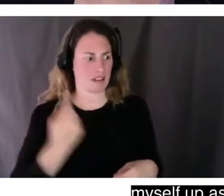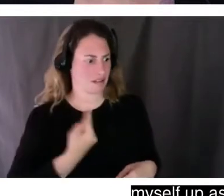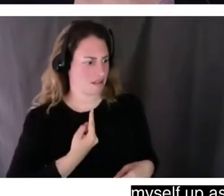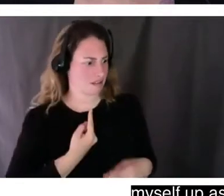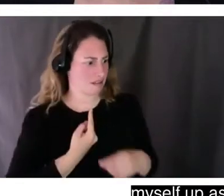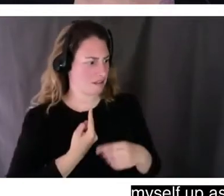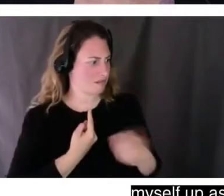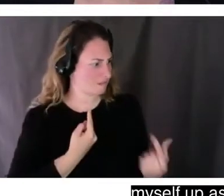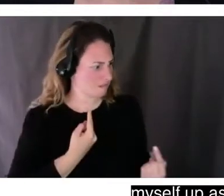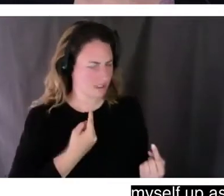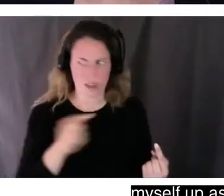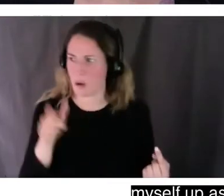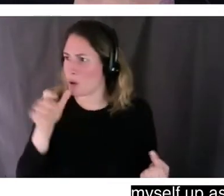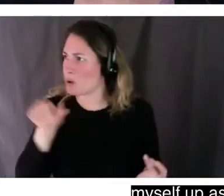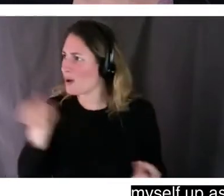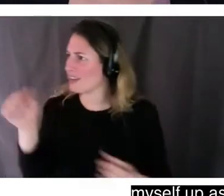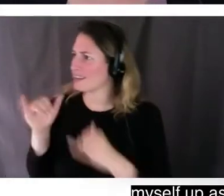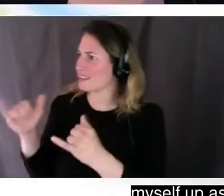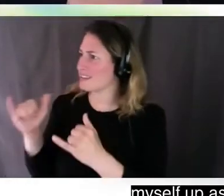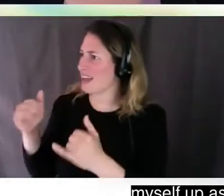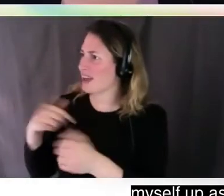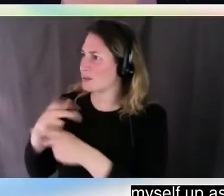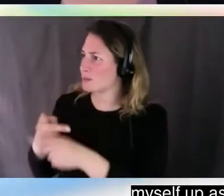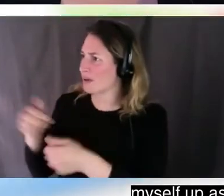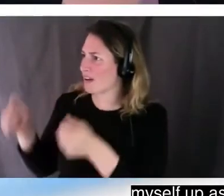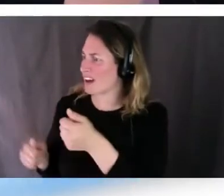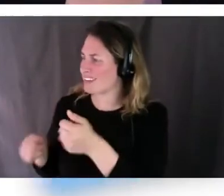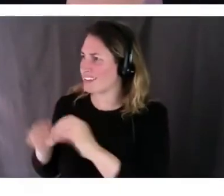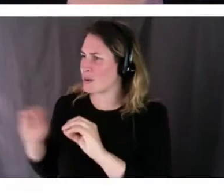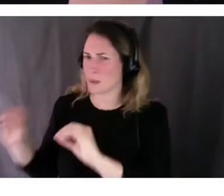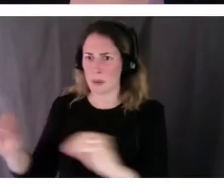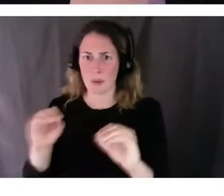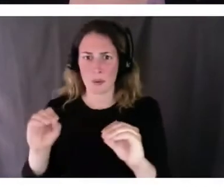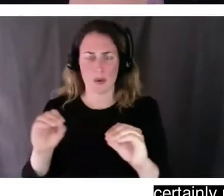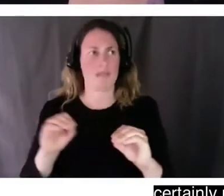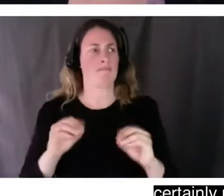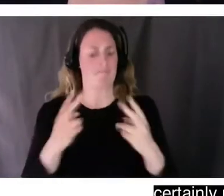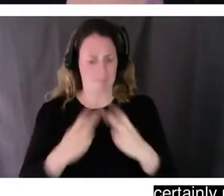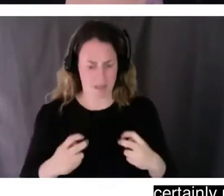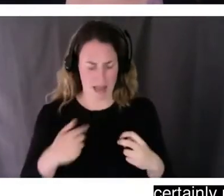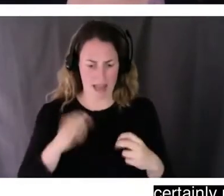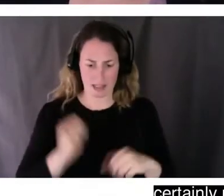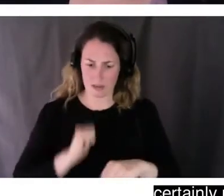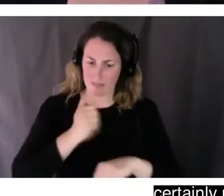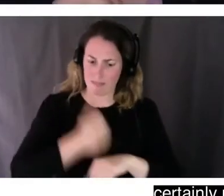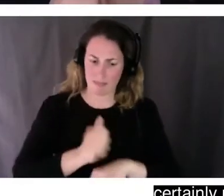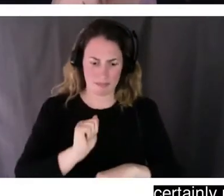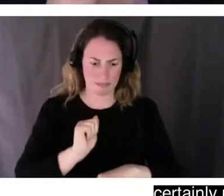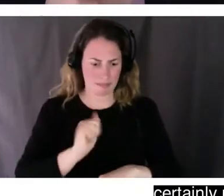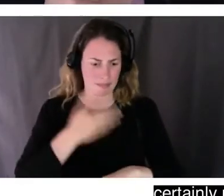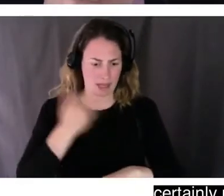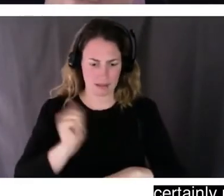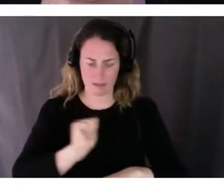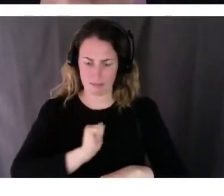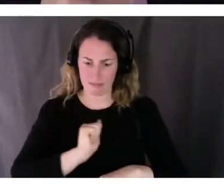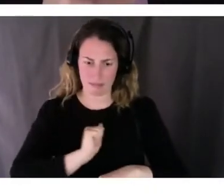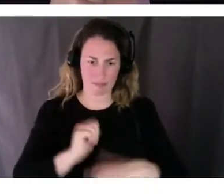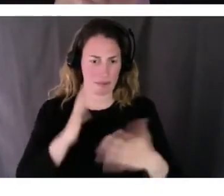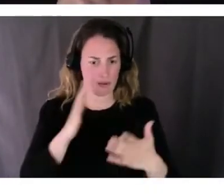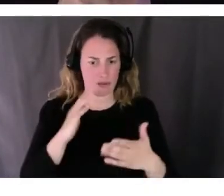set myself up as best as I can to succeed. Certainly ran into a lot of